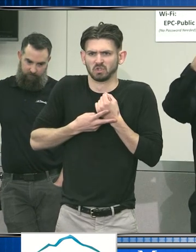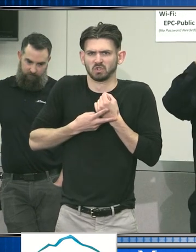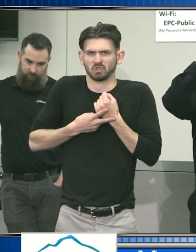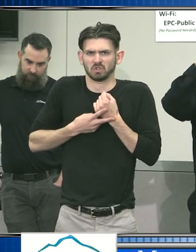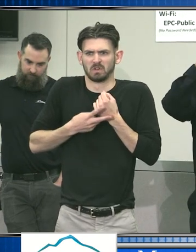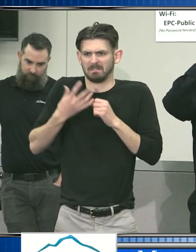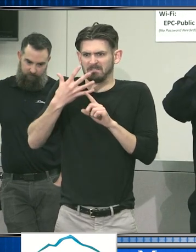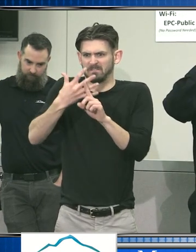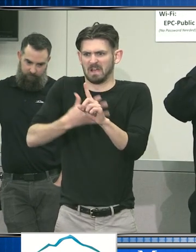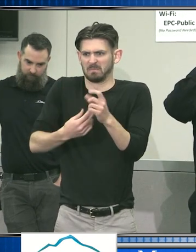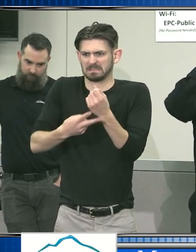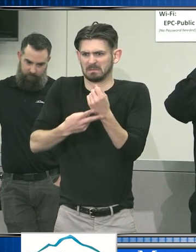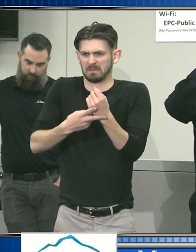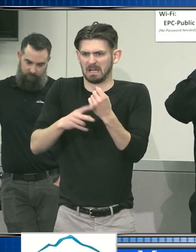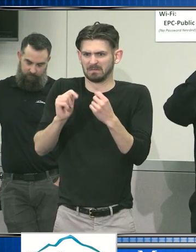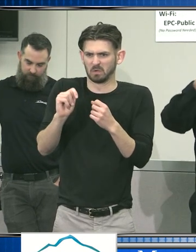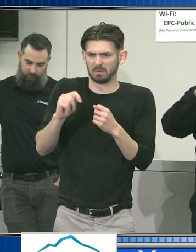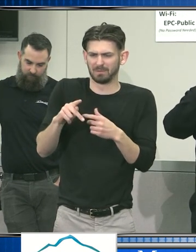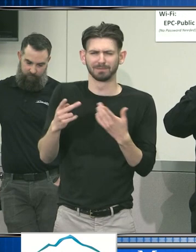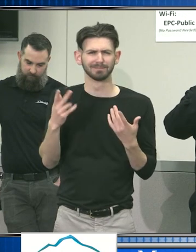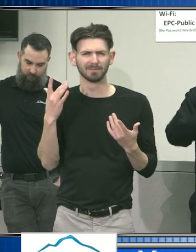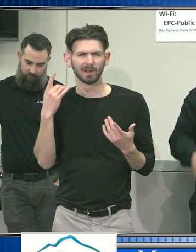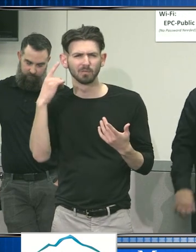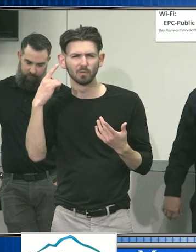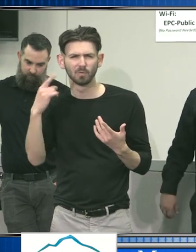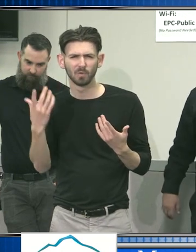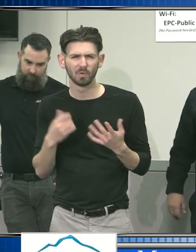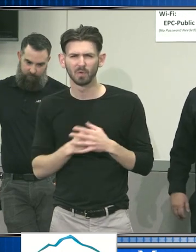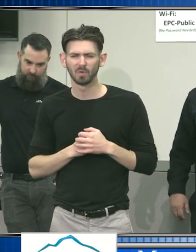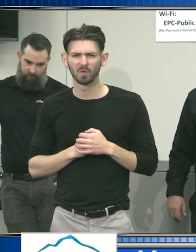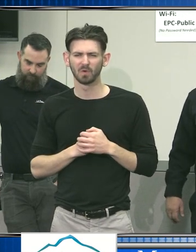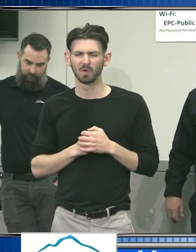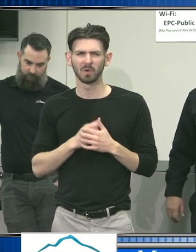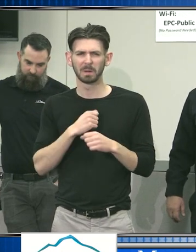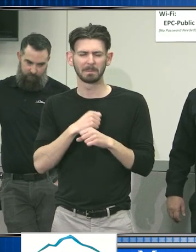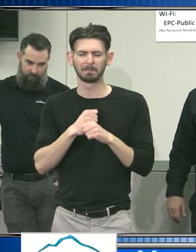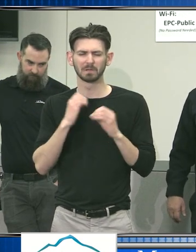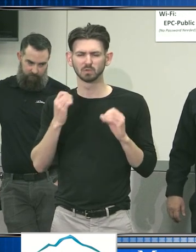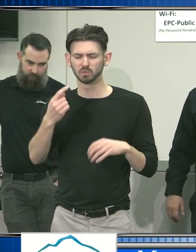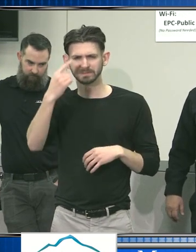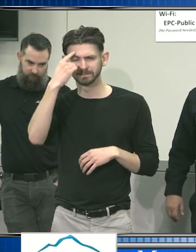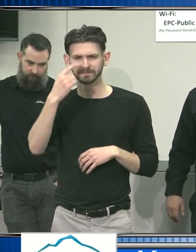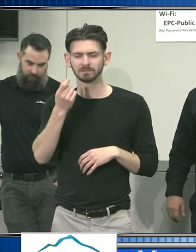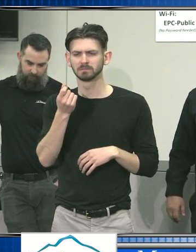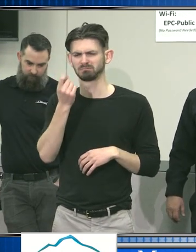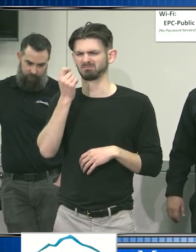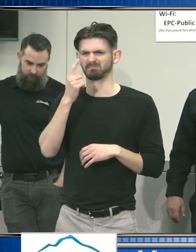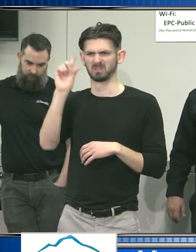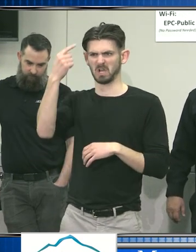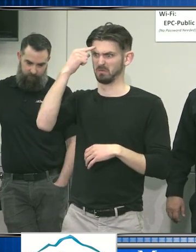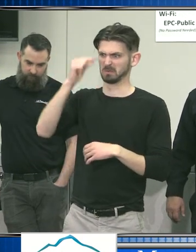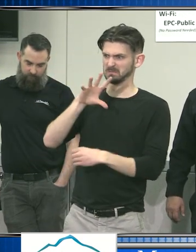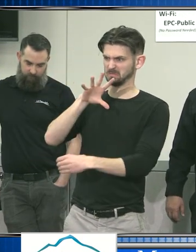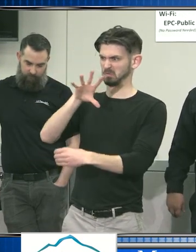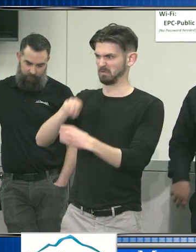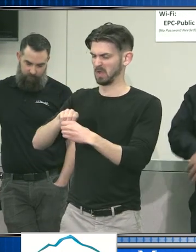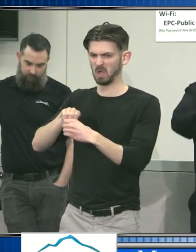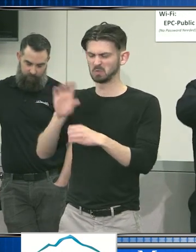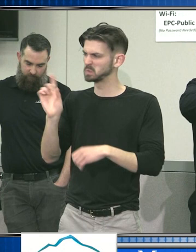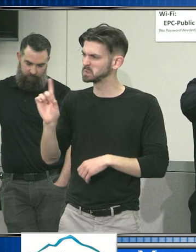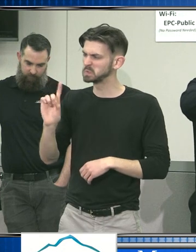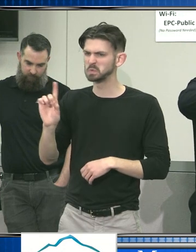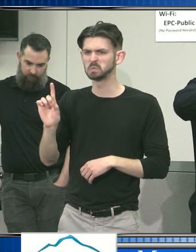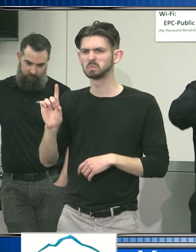supply chain, and I'd ask you to be reasonable. But I really, obviously, the government's not going to intervene and say to, you know, you can only